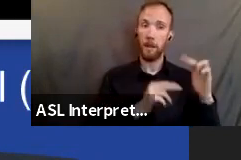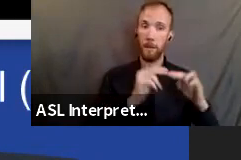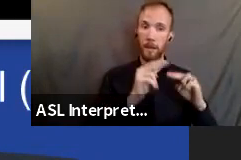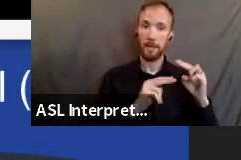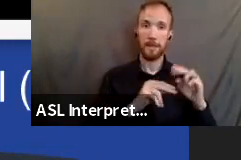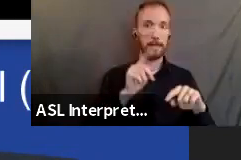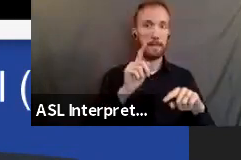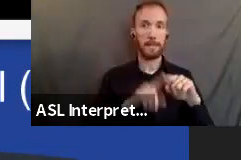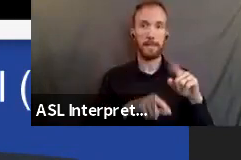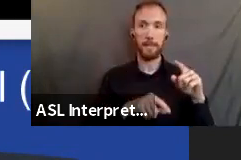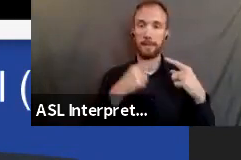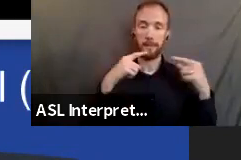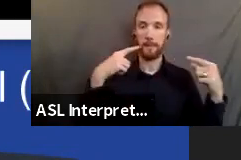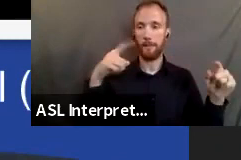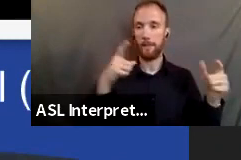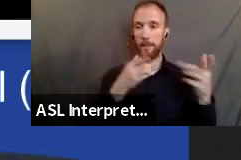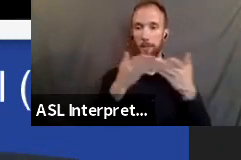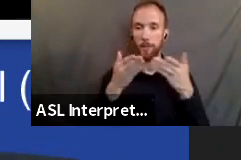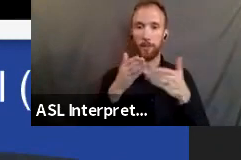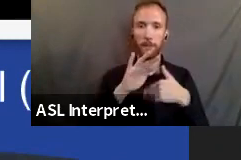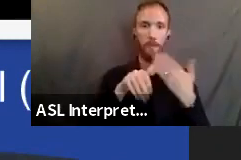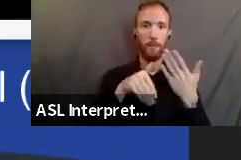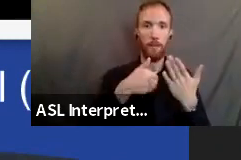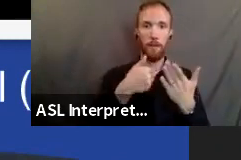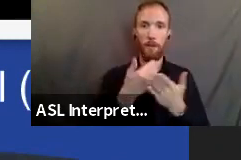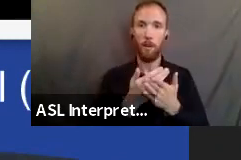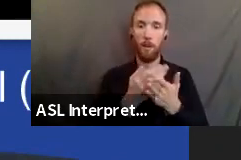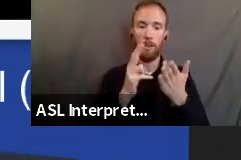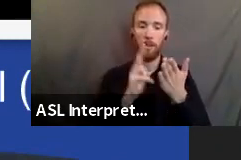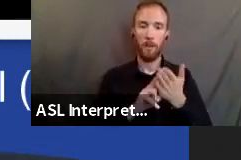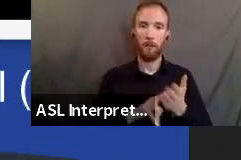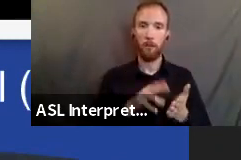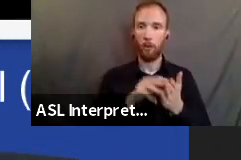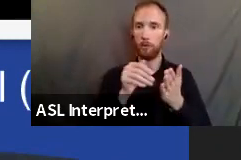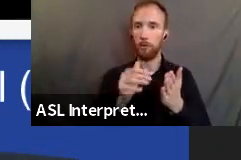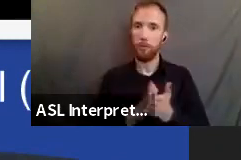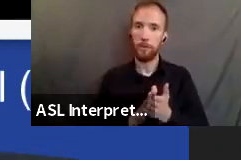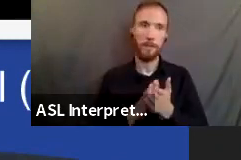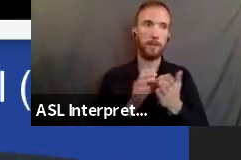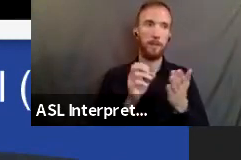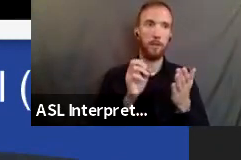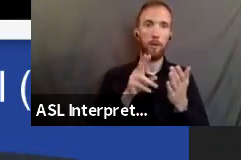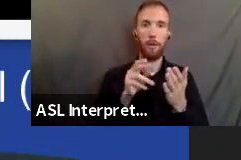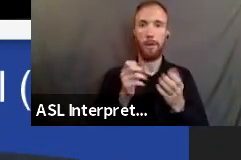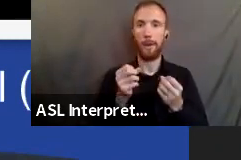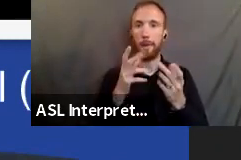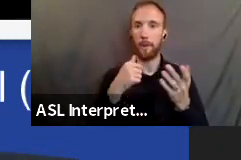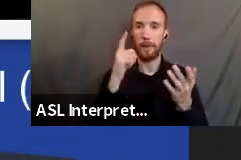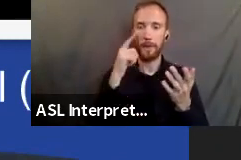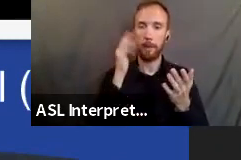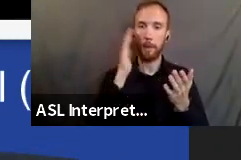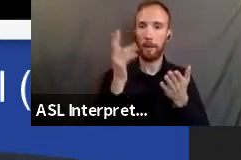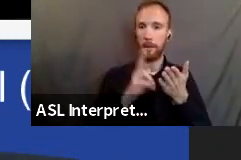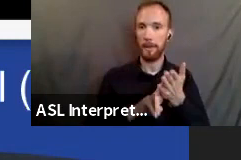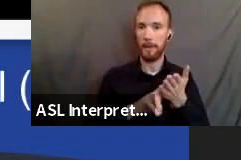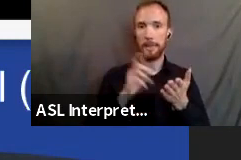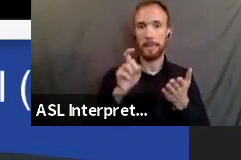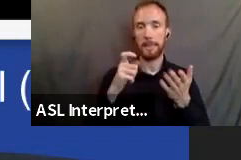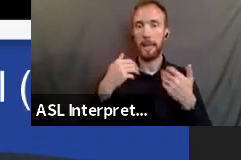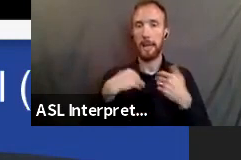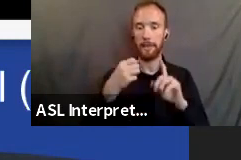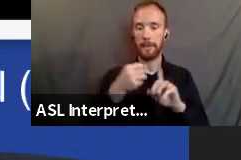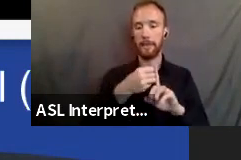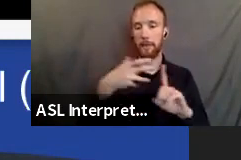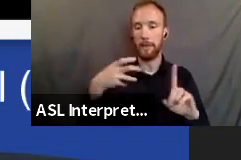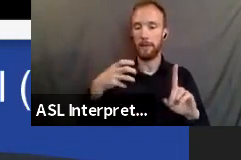serve their currently enrolled or projected enrolled population due to limited space and require a leaf by the way of new capacity or expansion